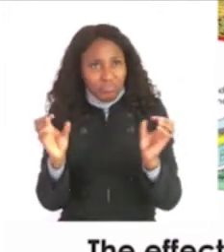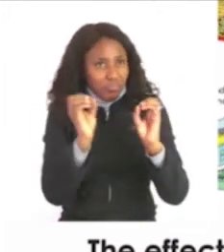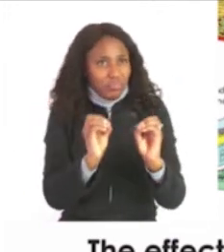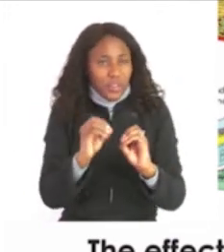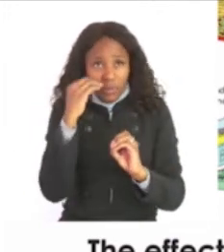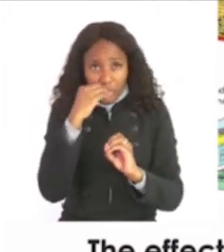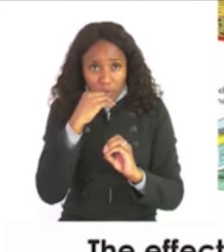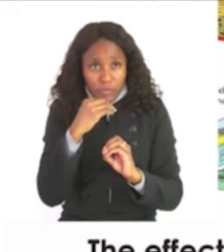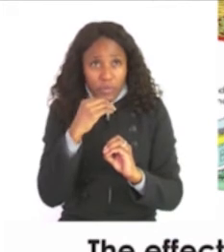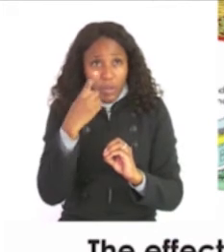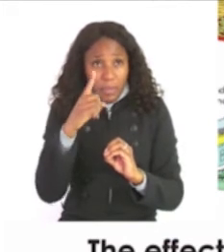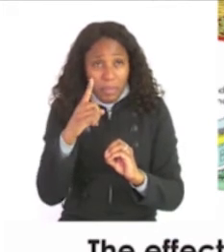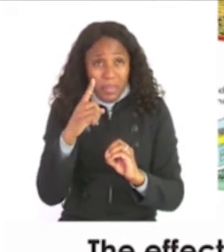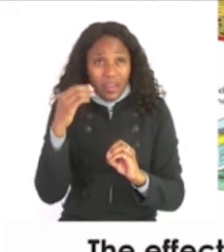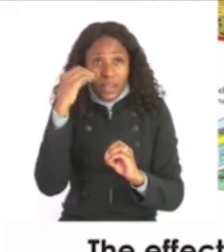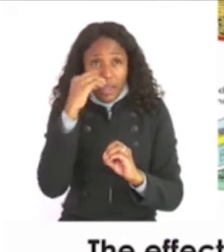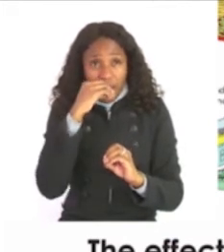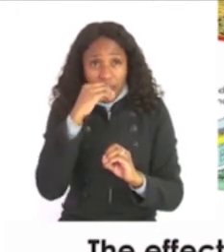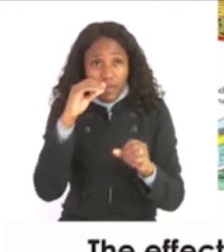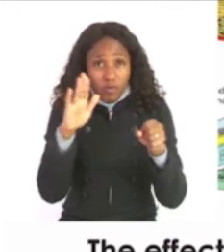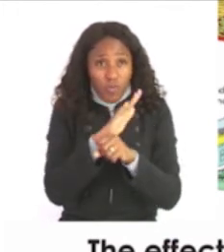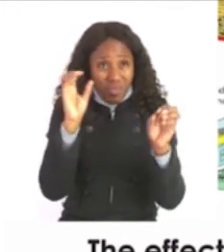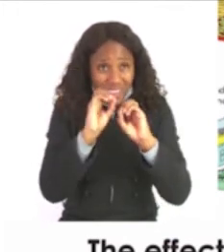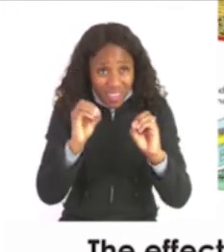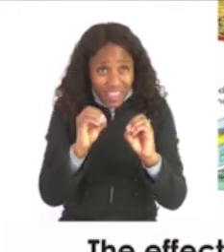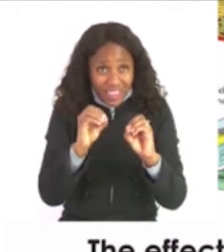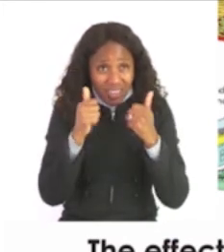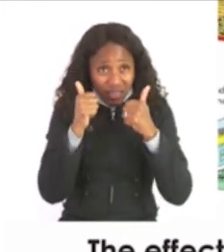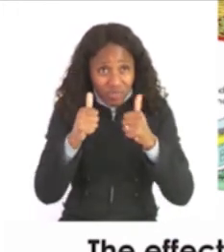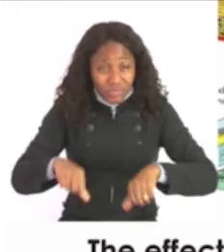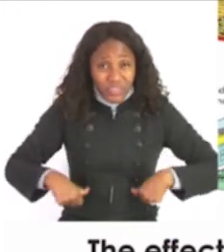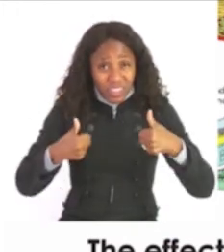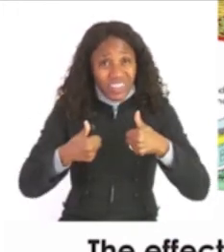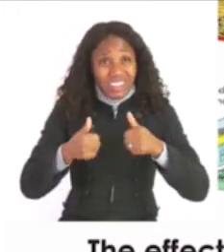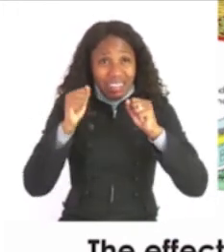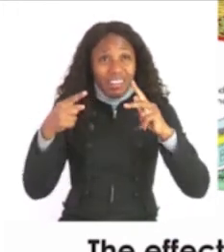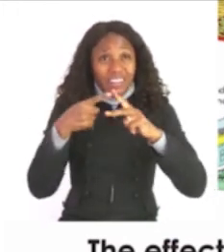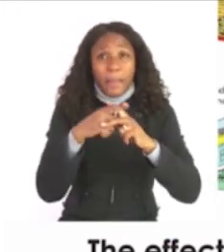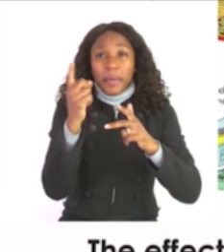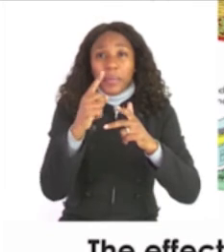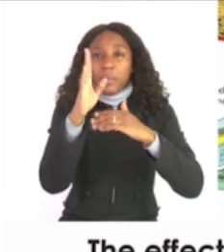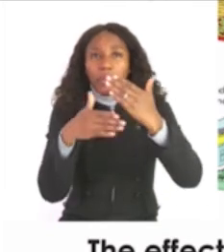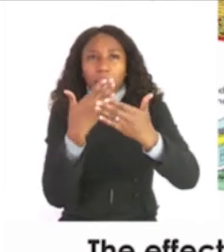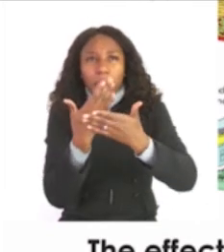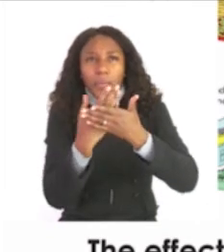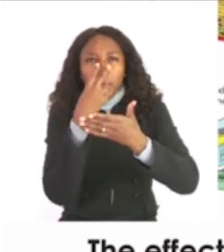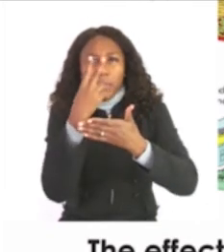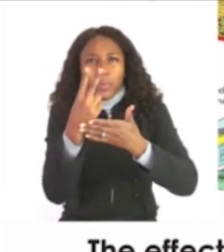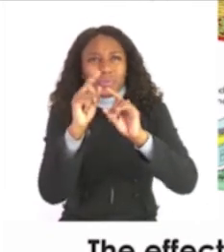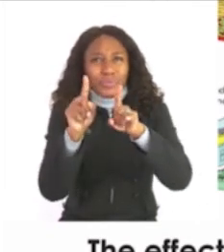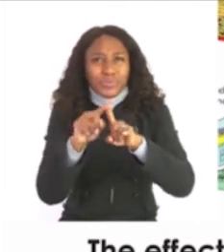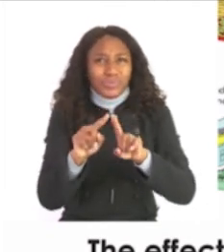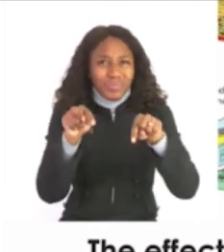a balanced diet can cause, look at the picture there. So you can see that the picture is showing you